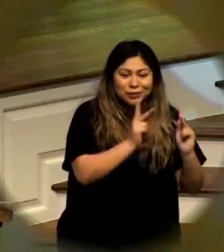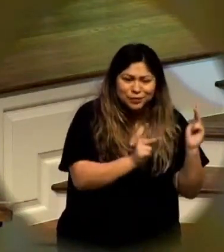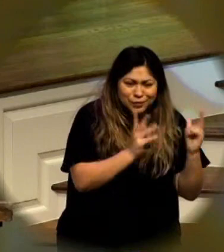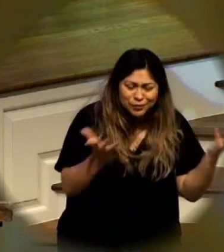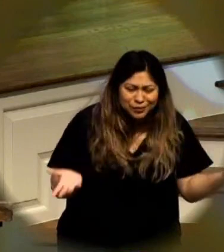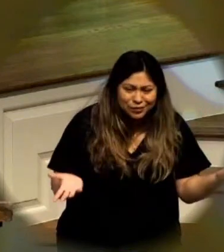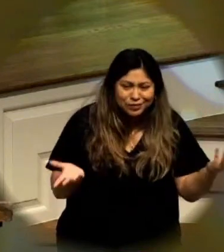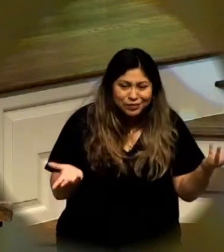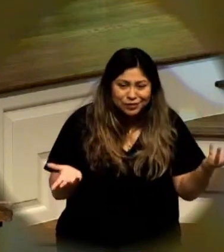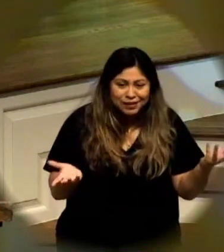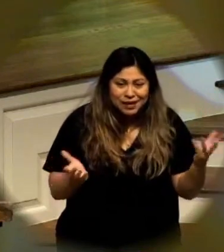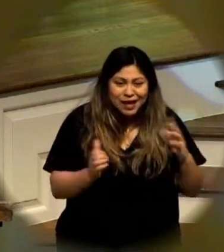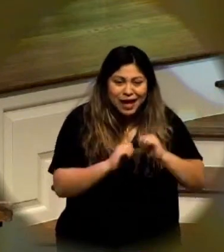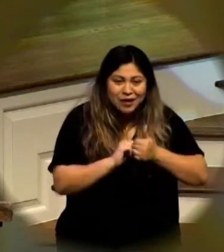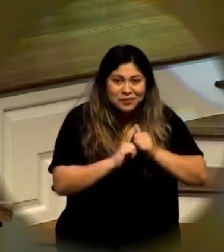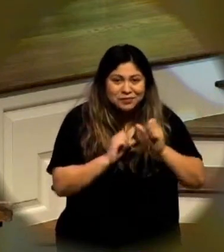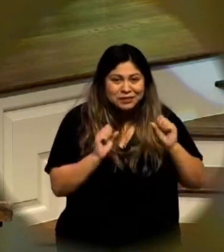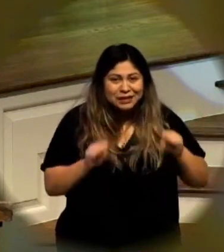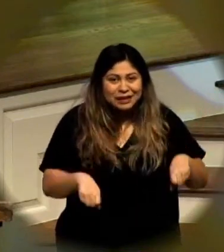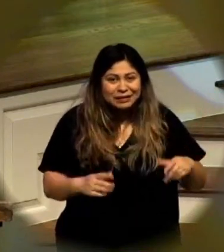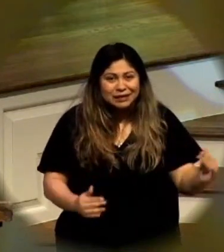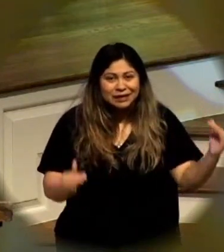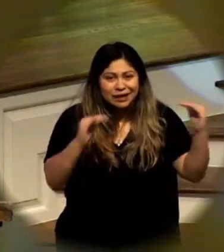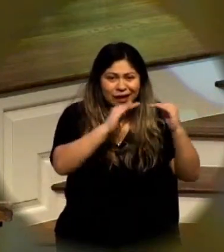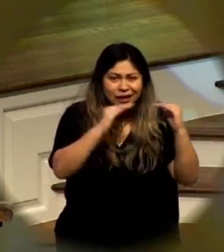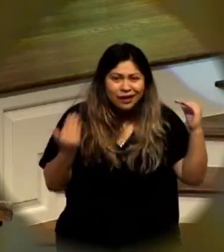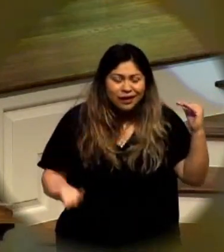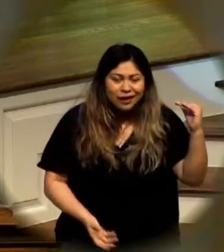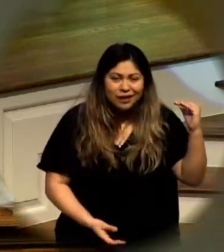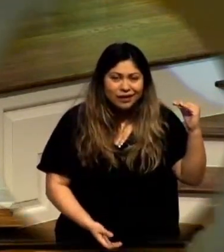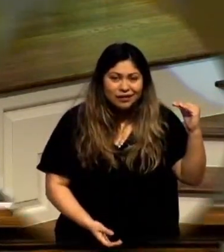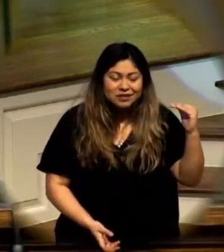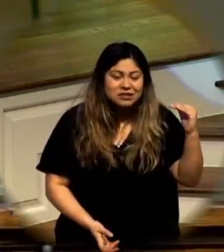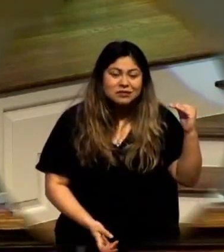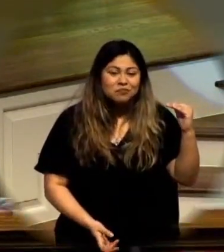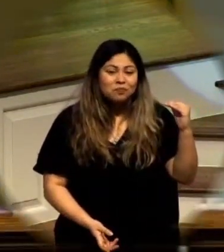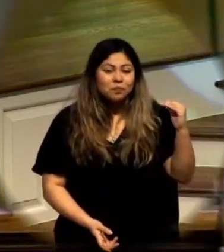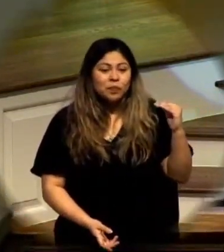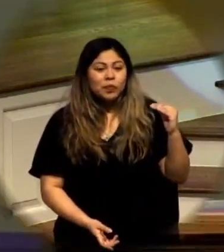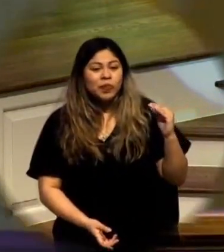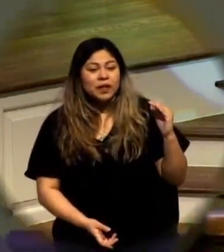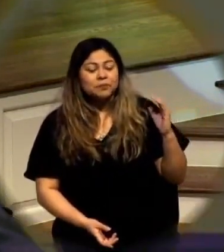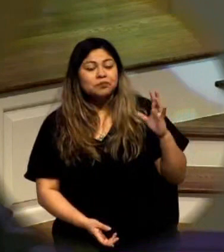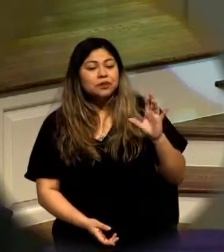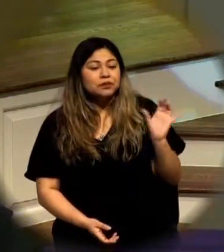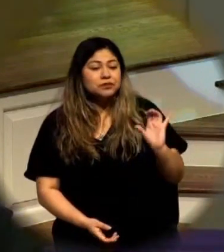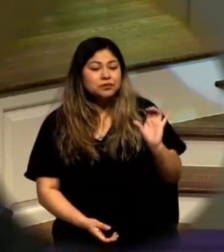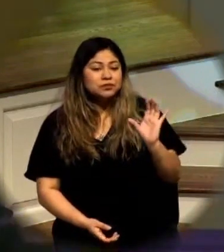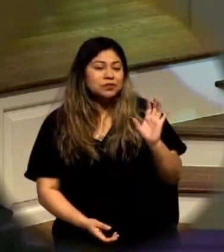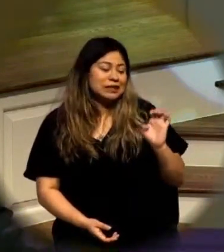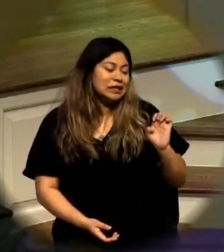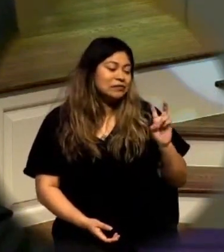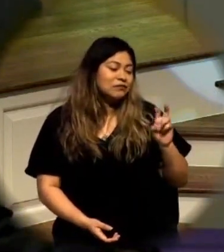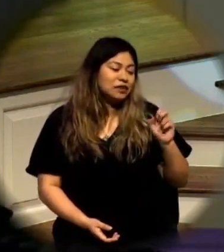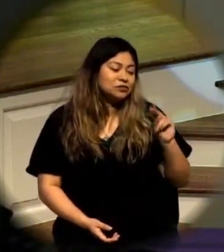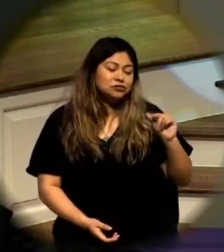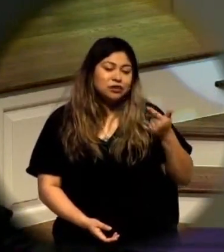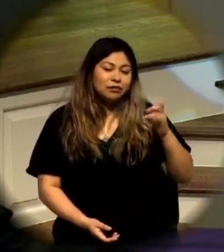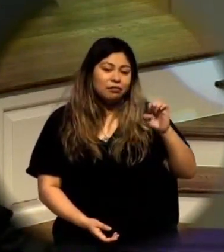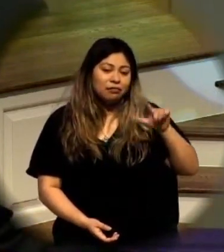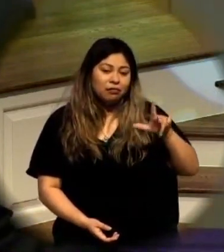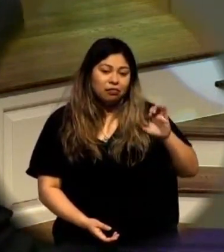that? In evangelical circles, our perfectionism can be insidious because we think it's an attempt to try to